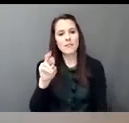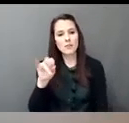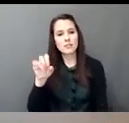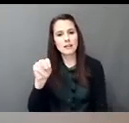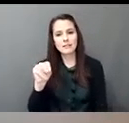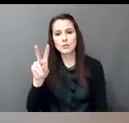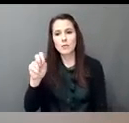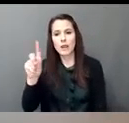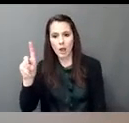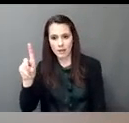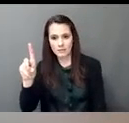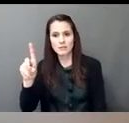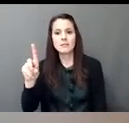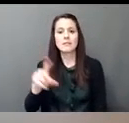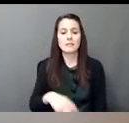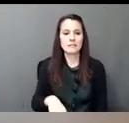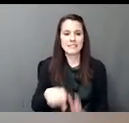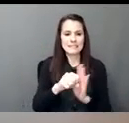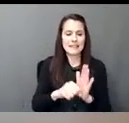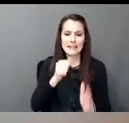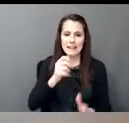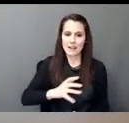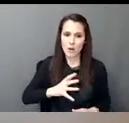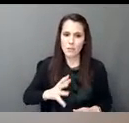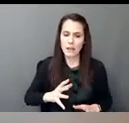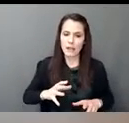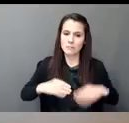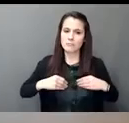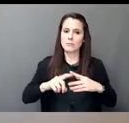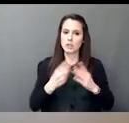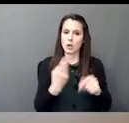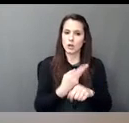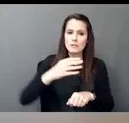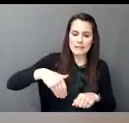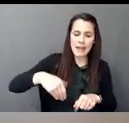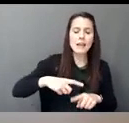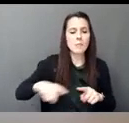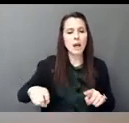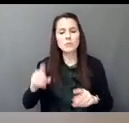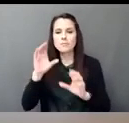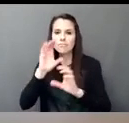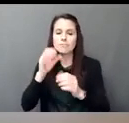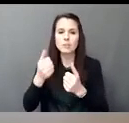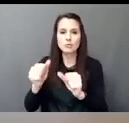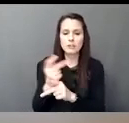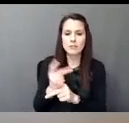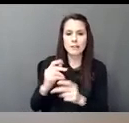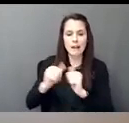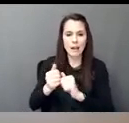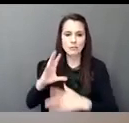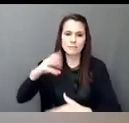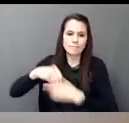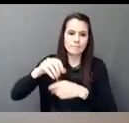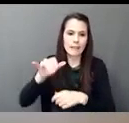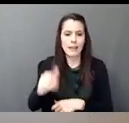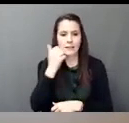state has not formally adopted the new requirements, we are looking at how to incorporate the new guidelines in the work that we do every day.